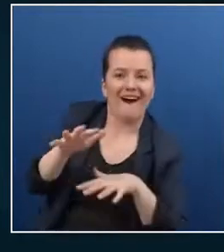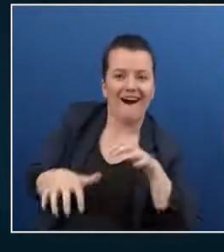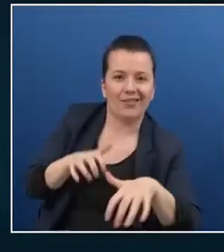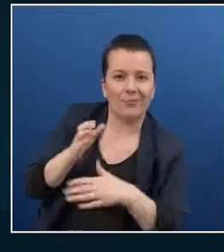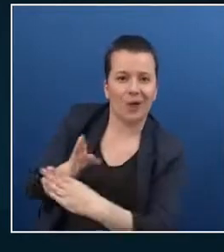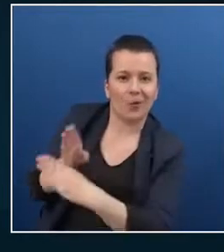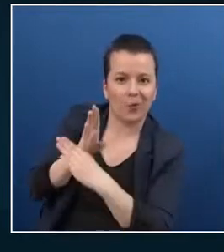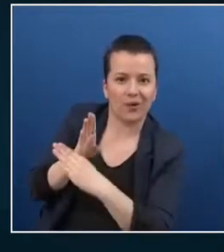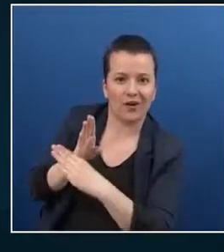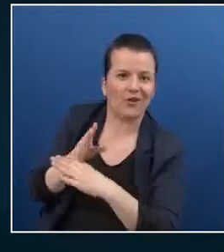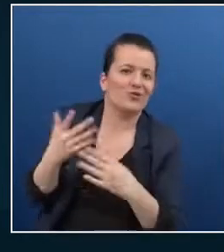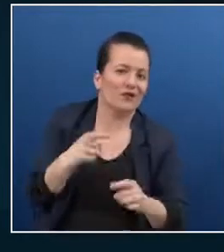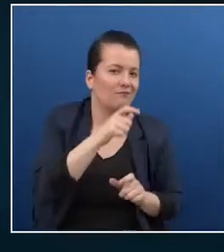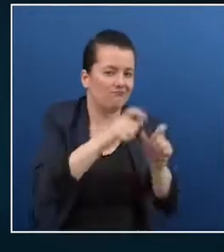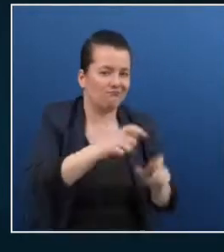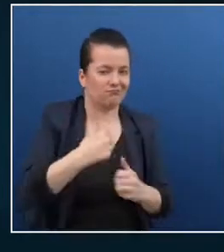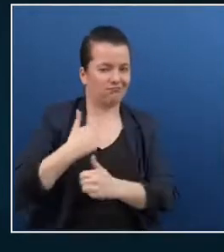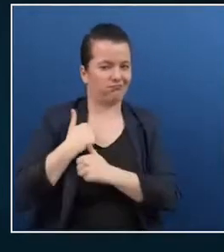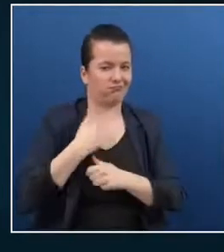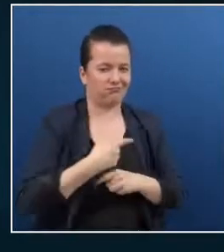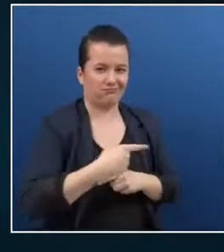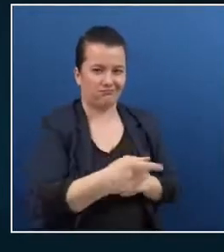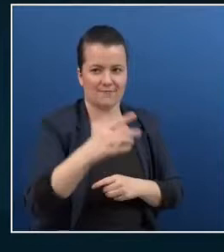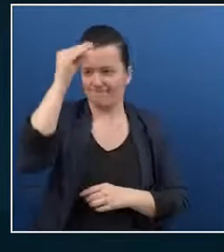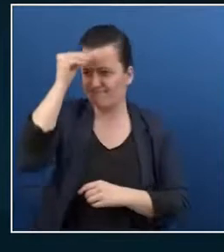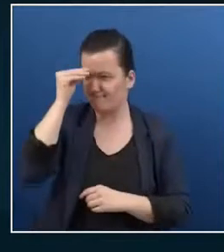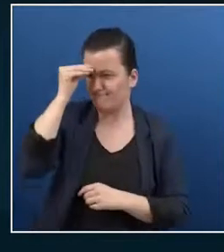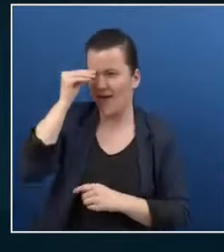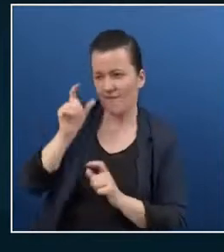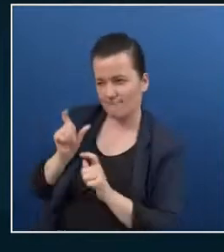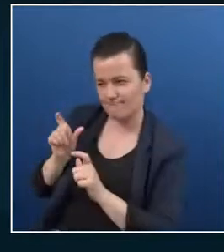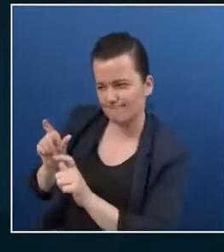this to me is that this was just another use